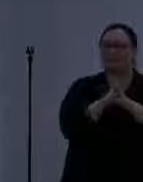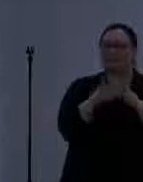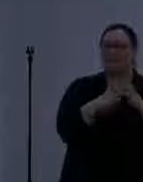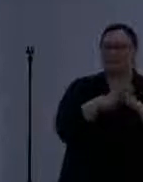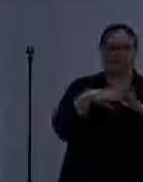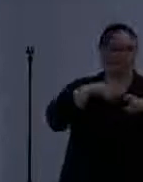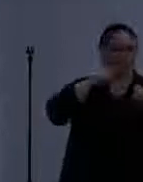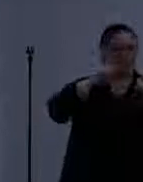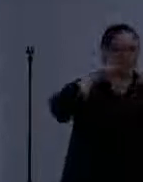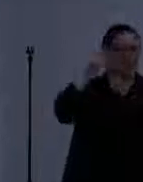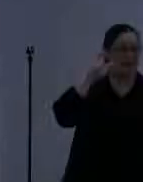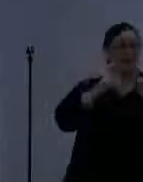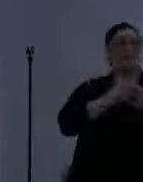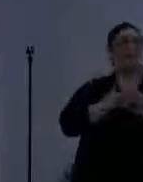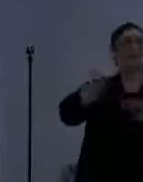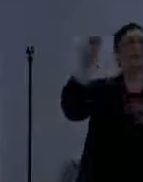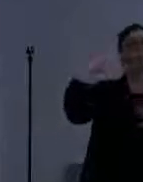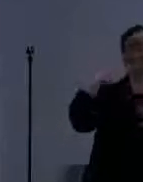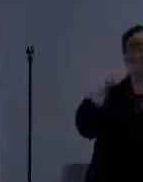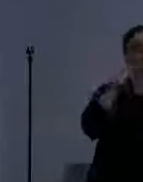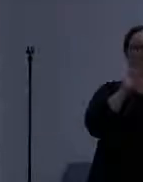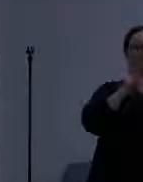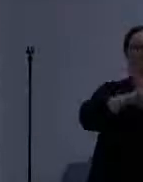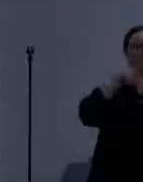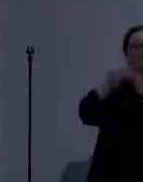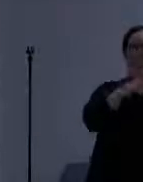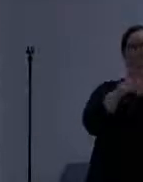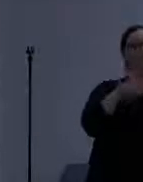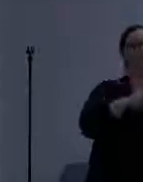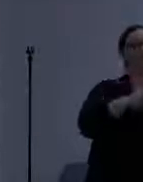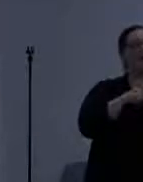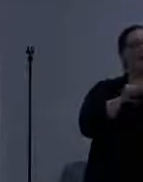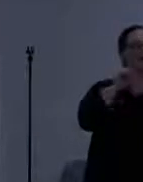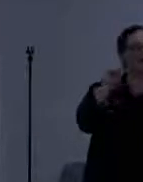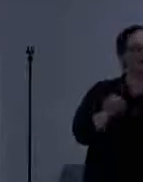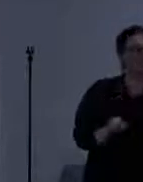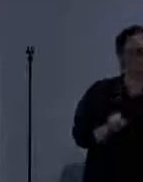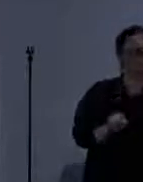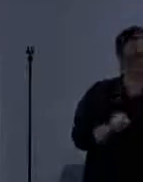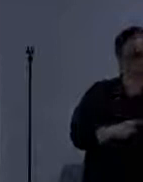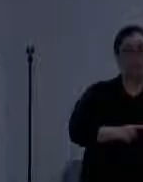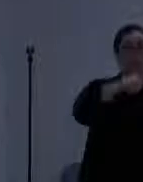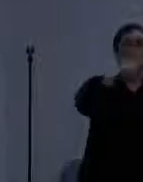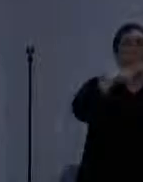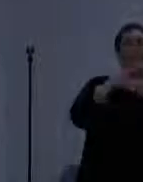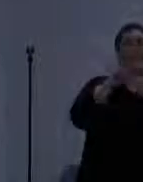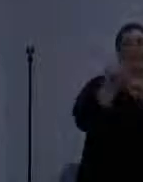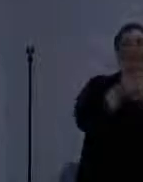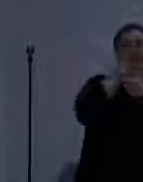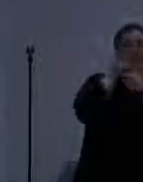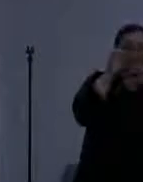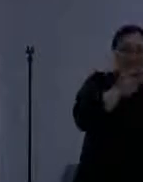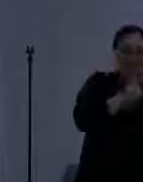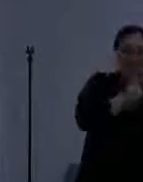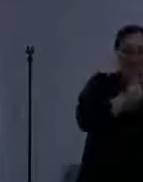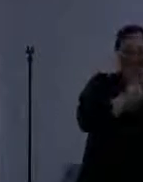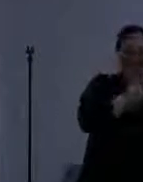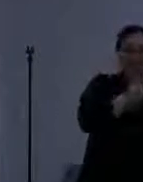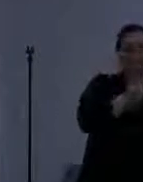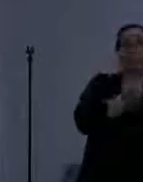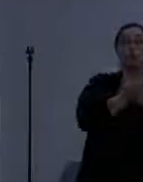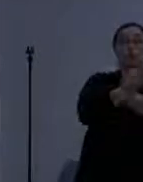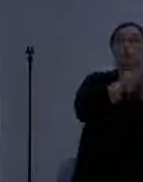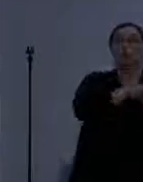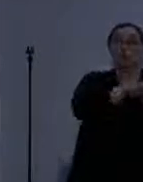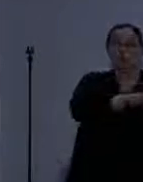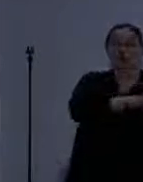in the previous state system, quality and safeguarding was actually managed by contracts